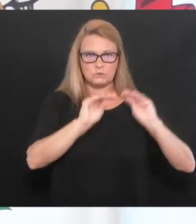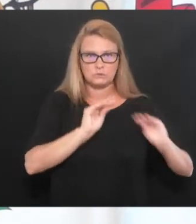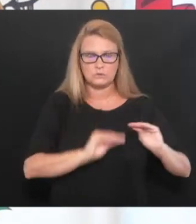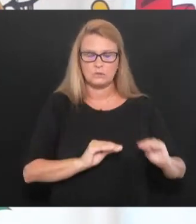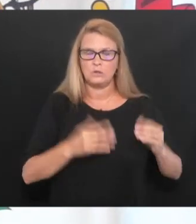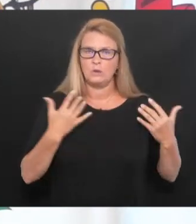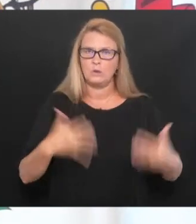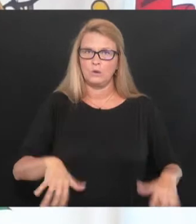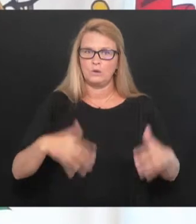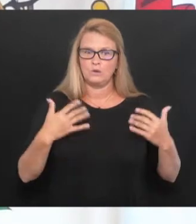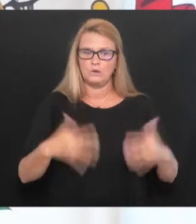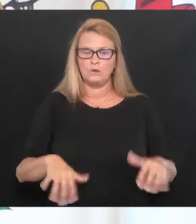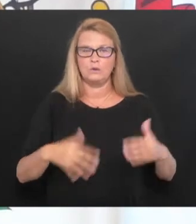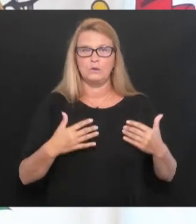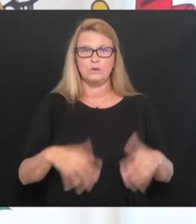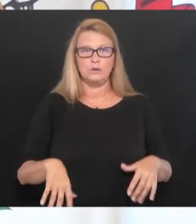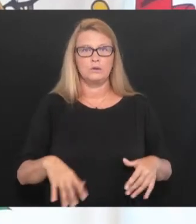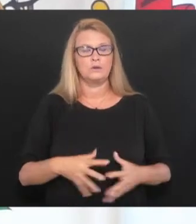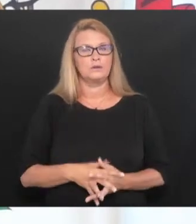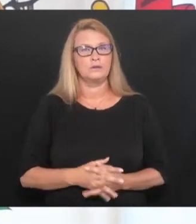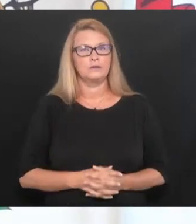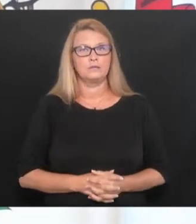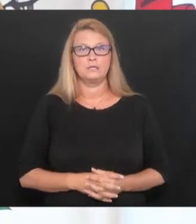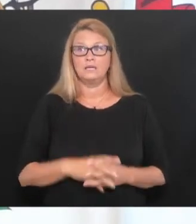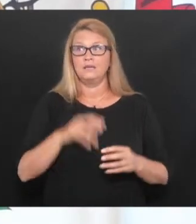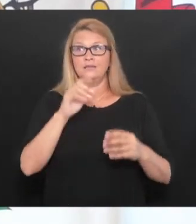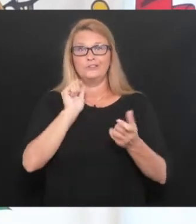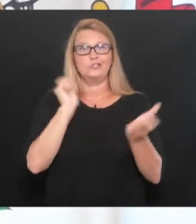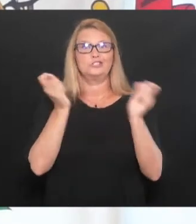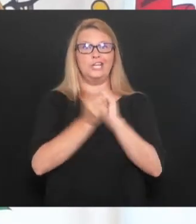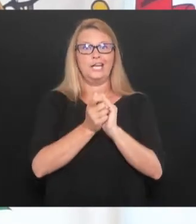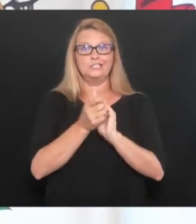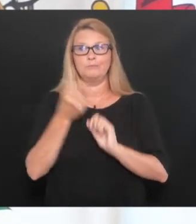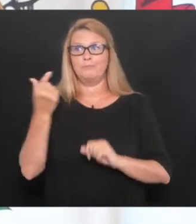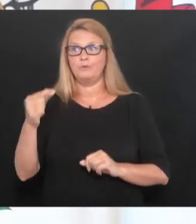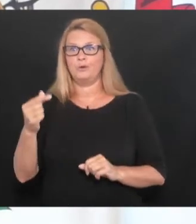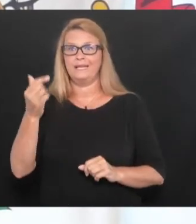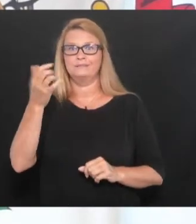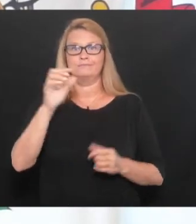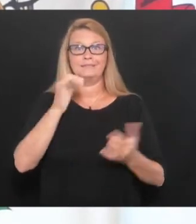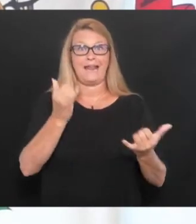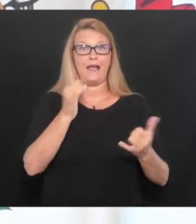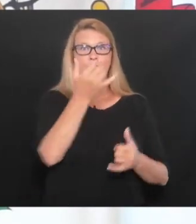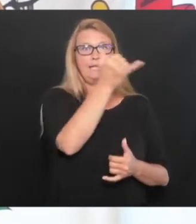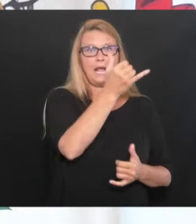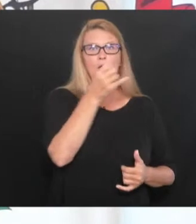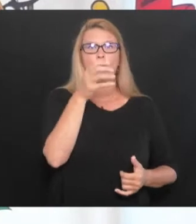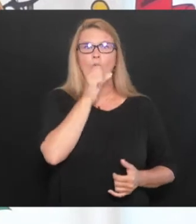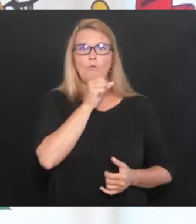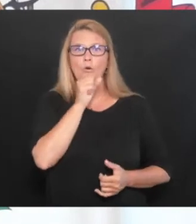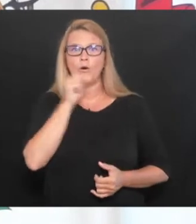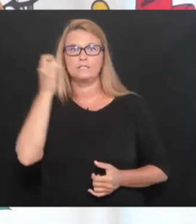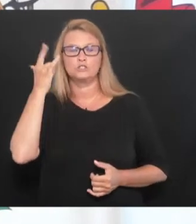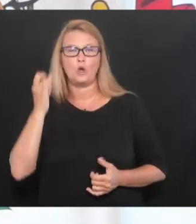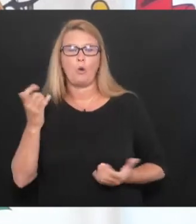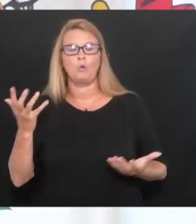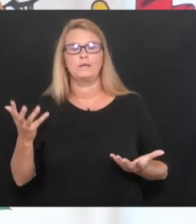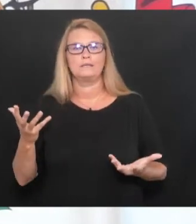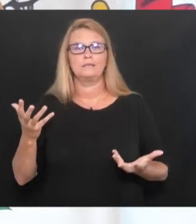and how that they're turning away from the green into the red and yellow and orange and gold.